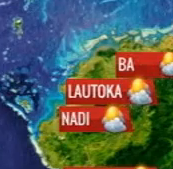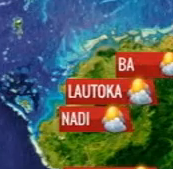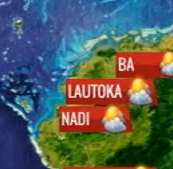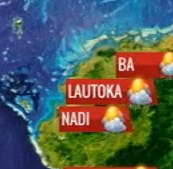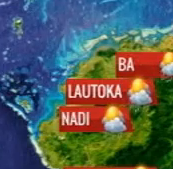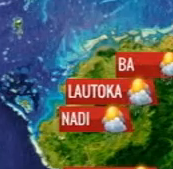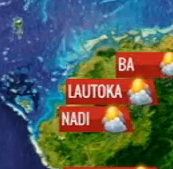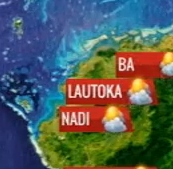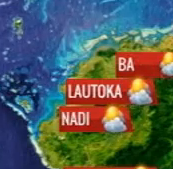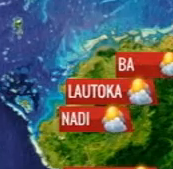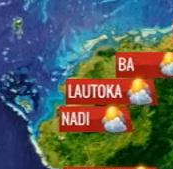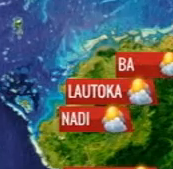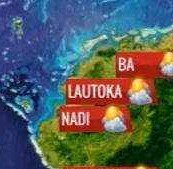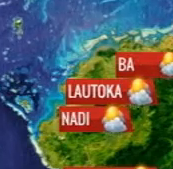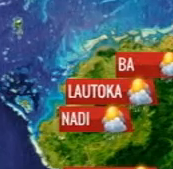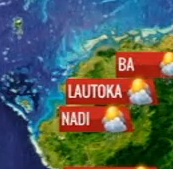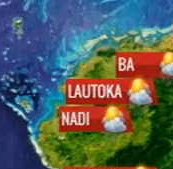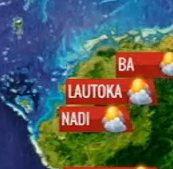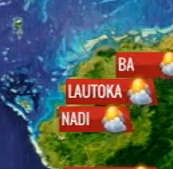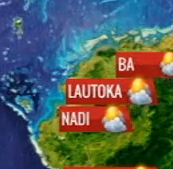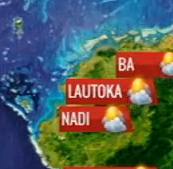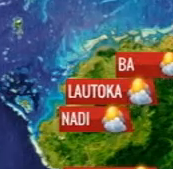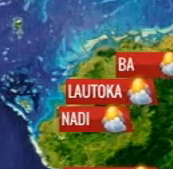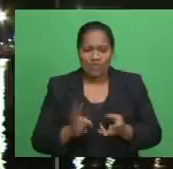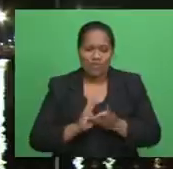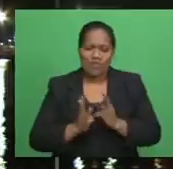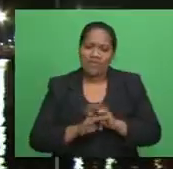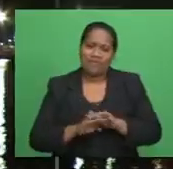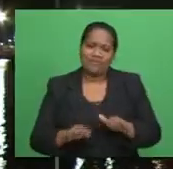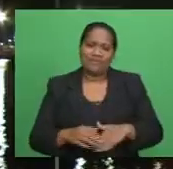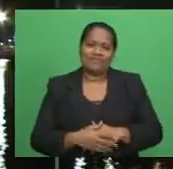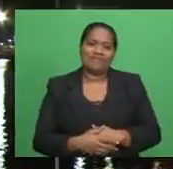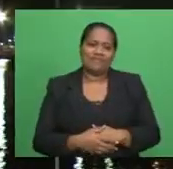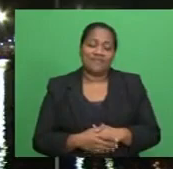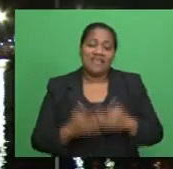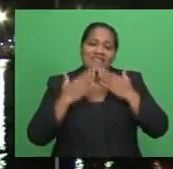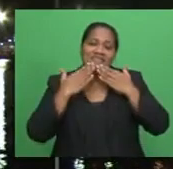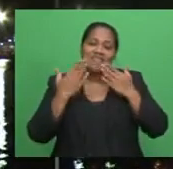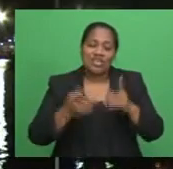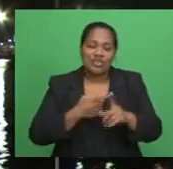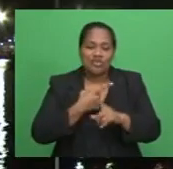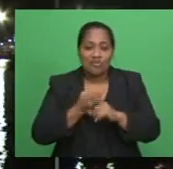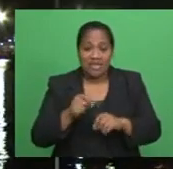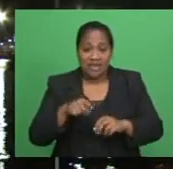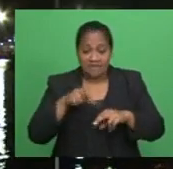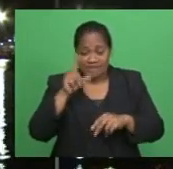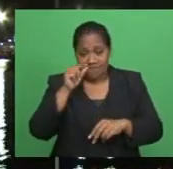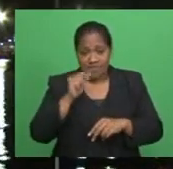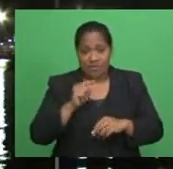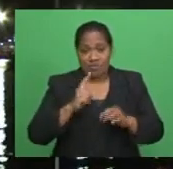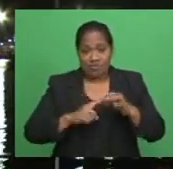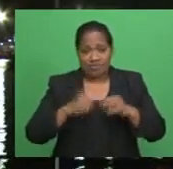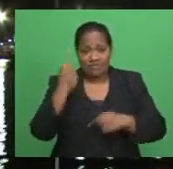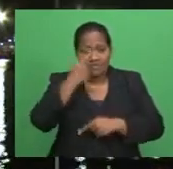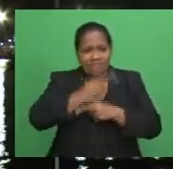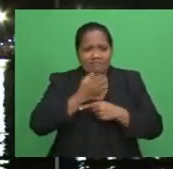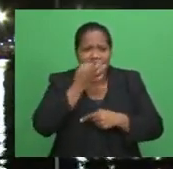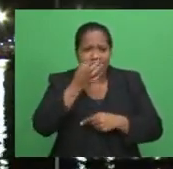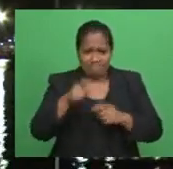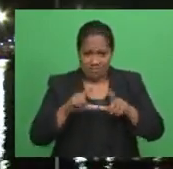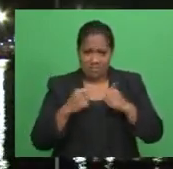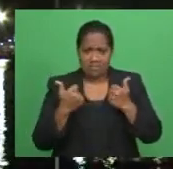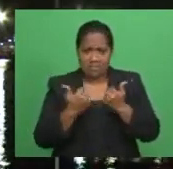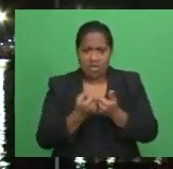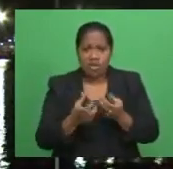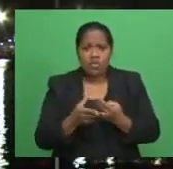shores. That's the weather for now. Back to Jackie. Thanks so much for that, Kritika. In Fiji and Pulse tonight, we ask, do you agree with the